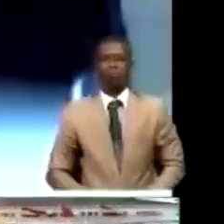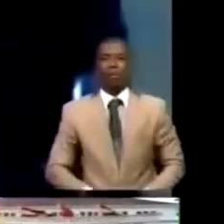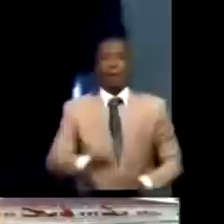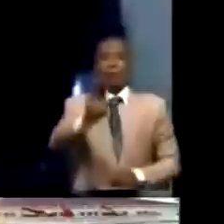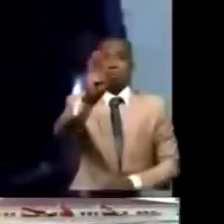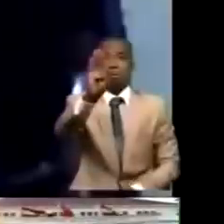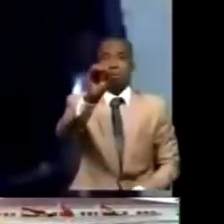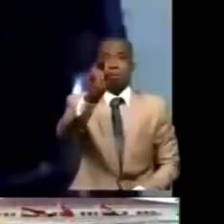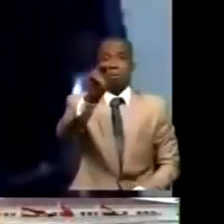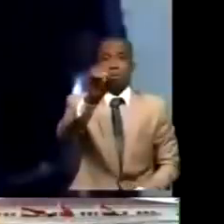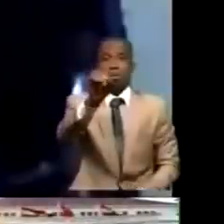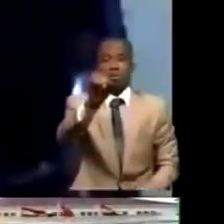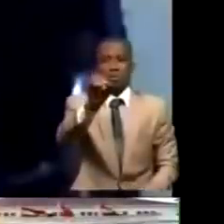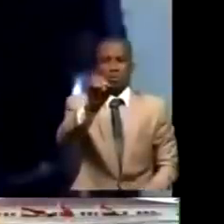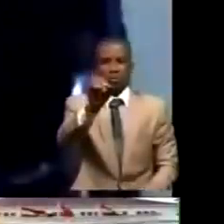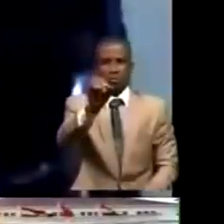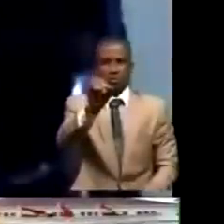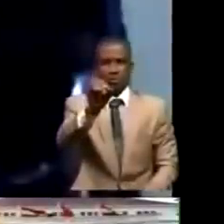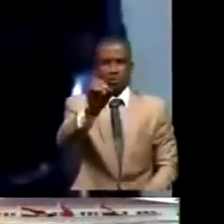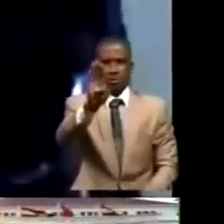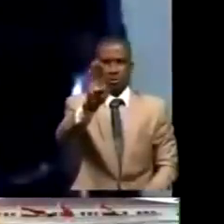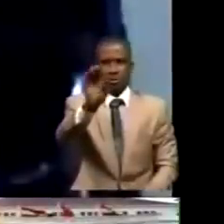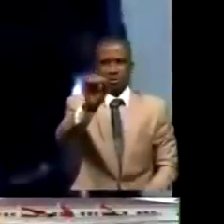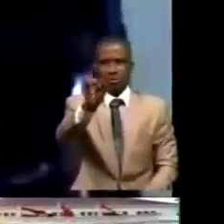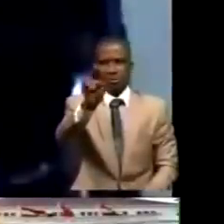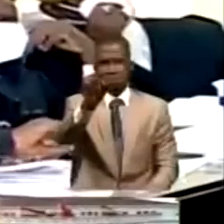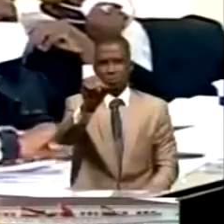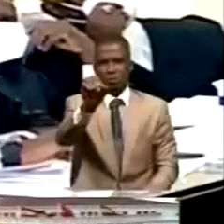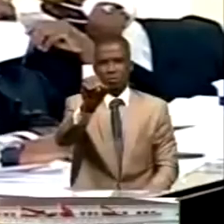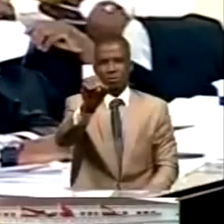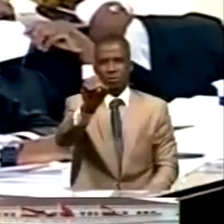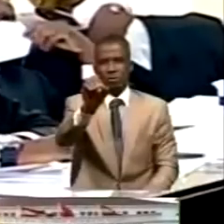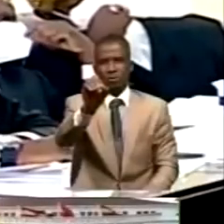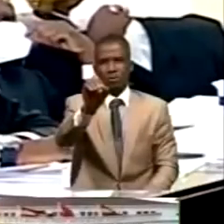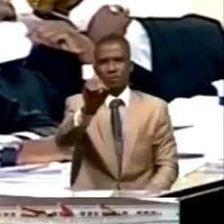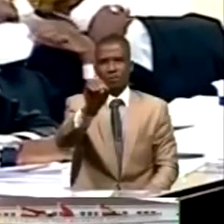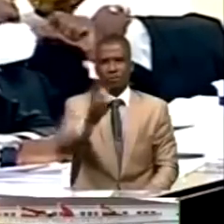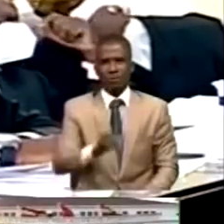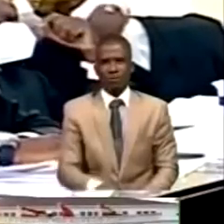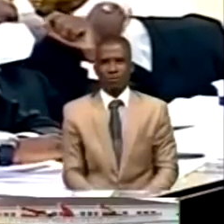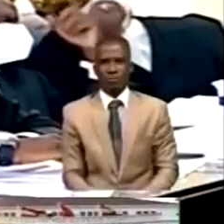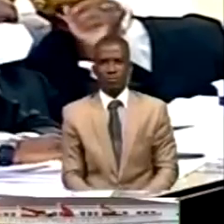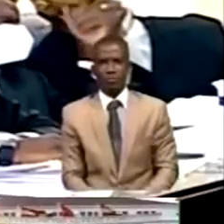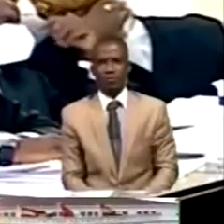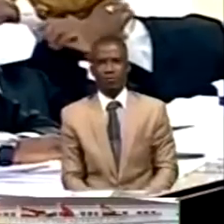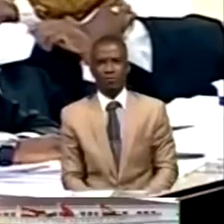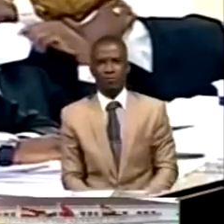Bono. Mm. Okay.